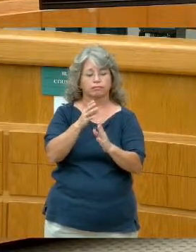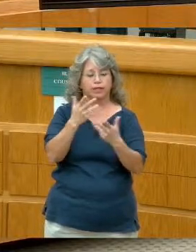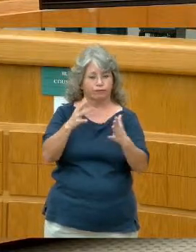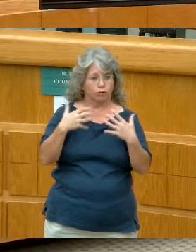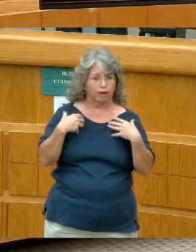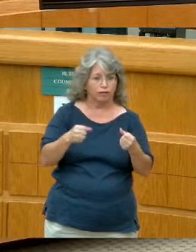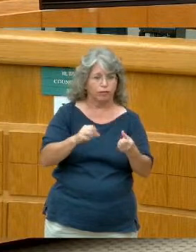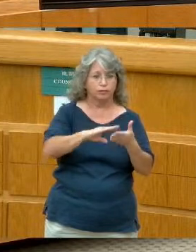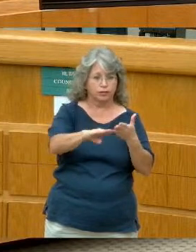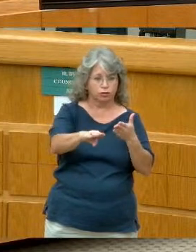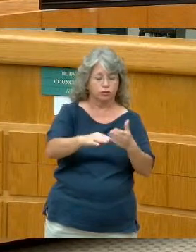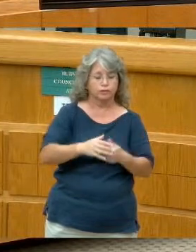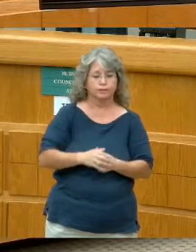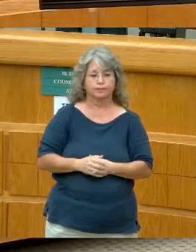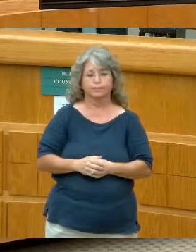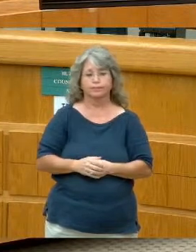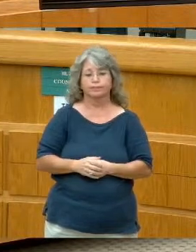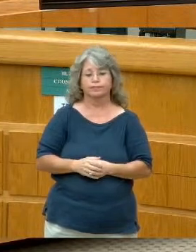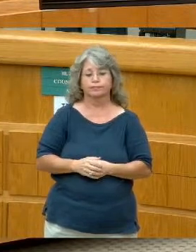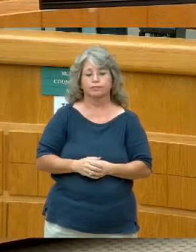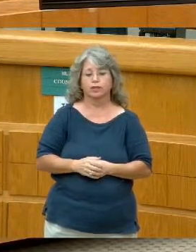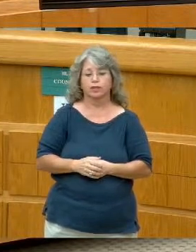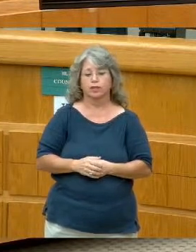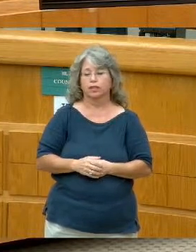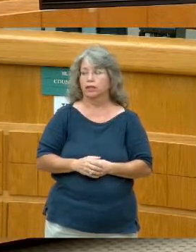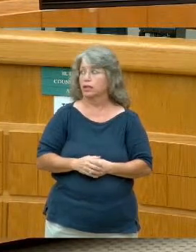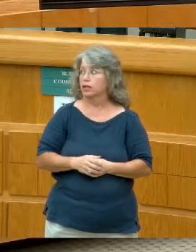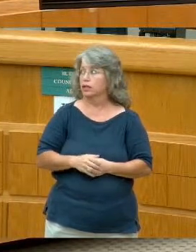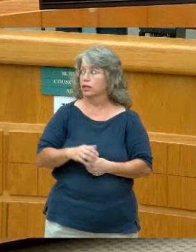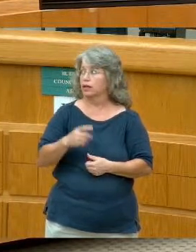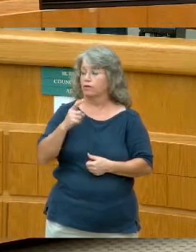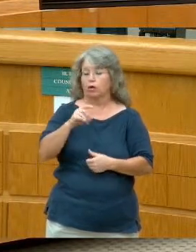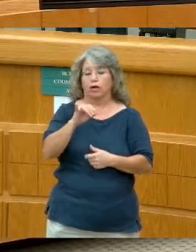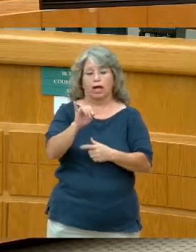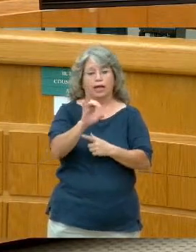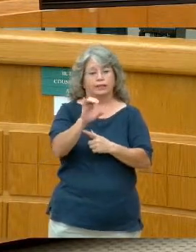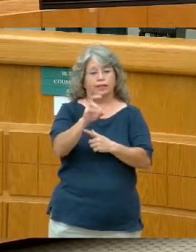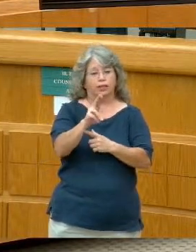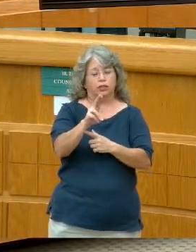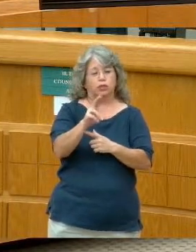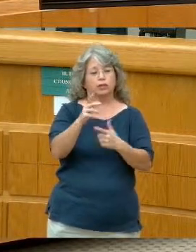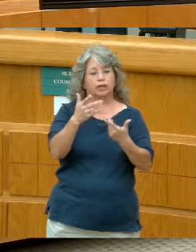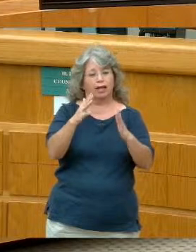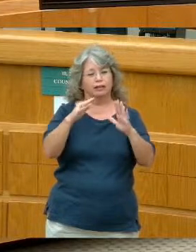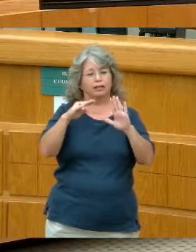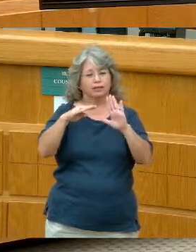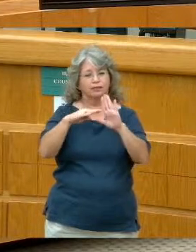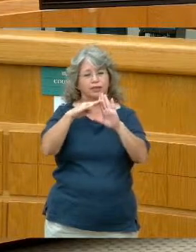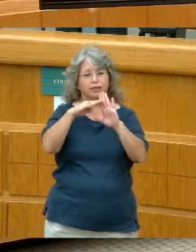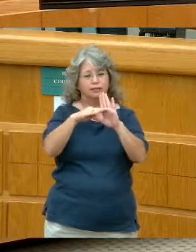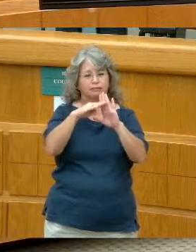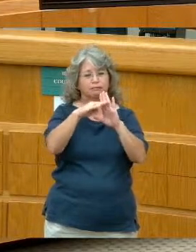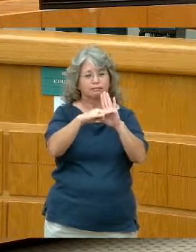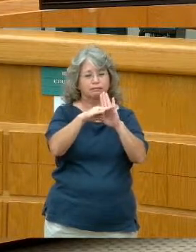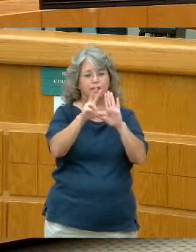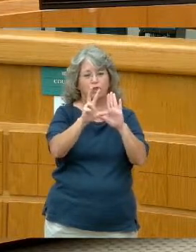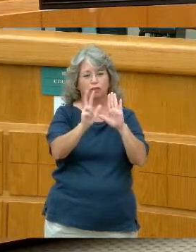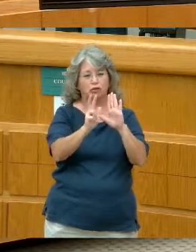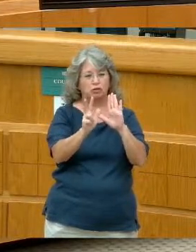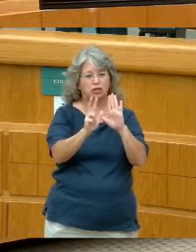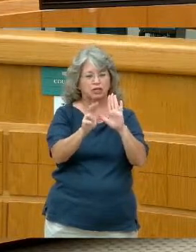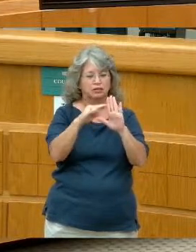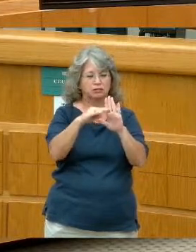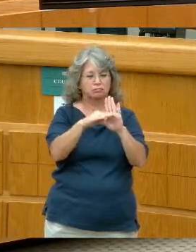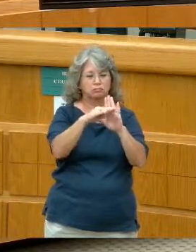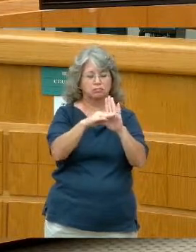discharged. Next slide. And so we've been really, for the ICU, we've been staying kind of plateaued in the